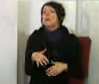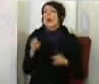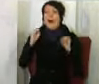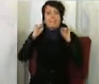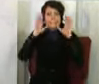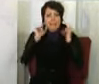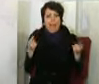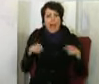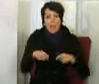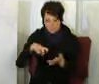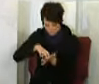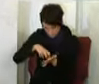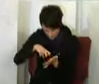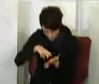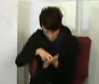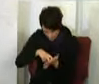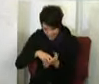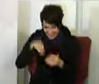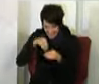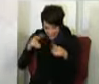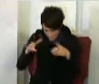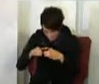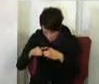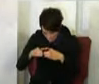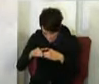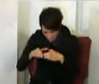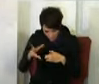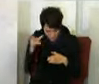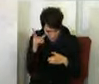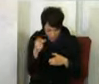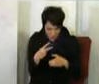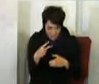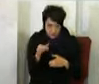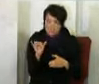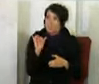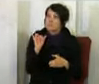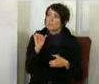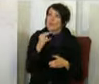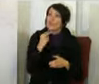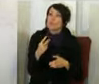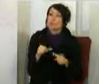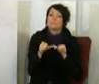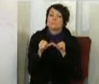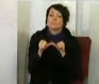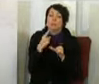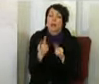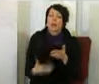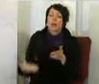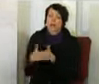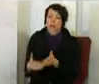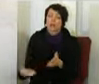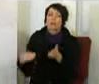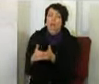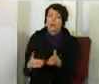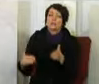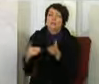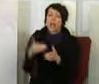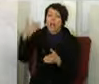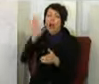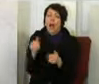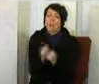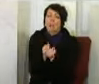thing happened. As I was down on my knees in that hole, I heard a voice. And the voice kept saying to me over and over again,